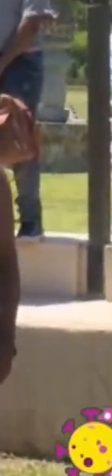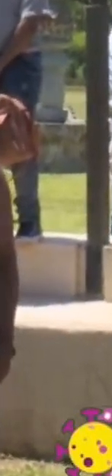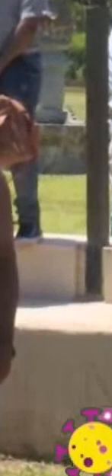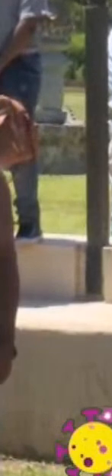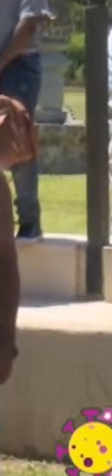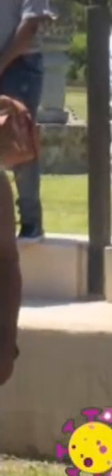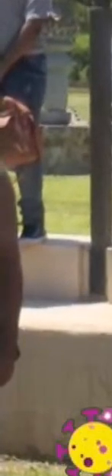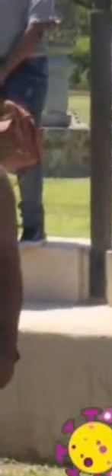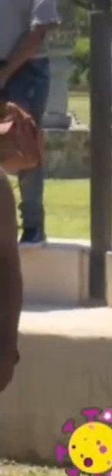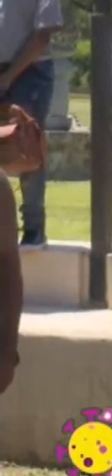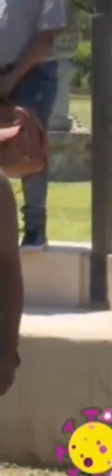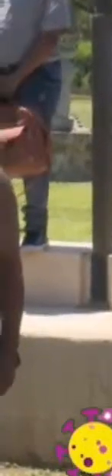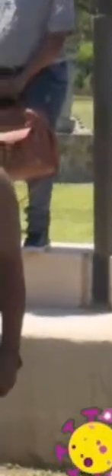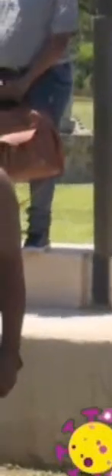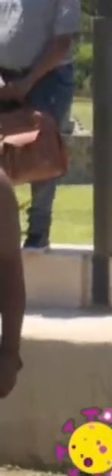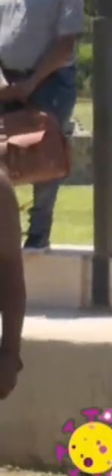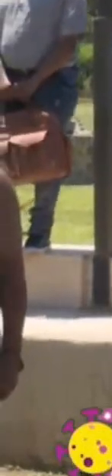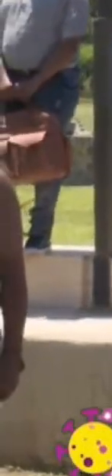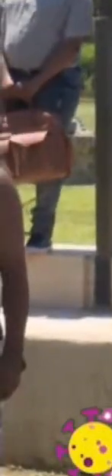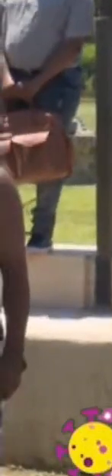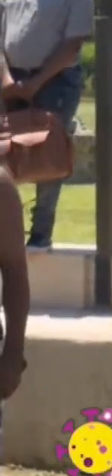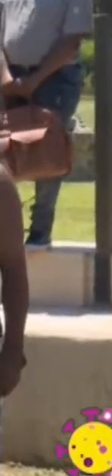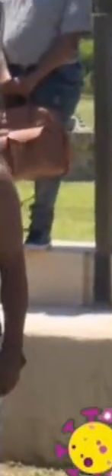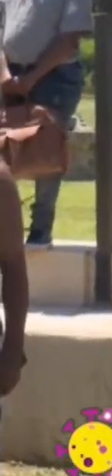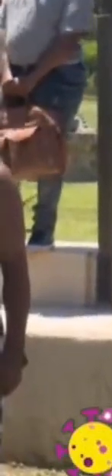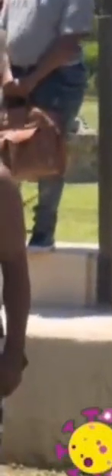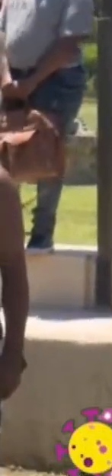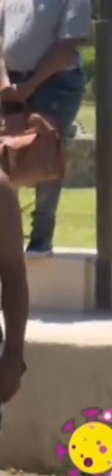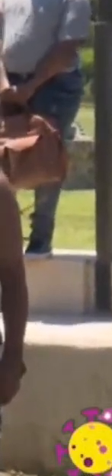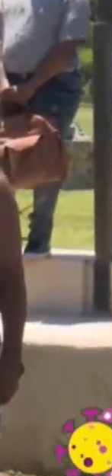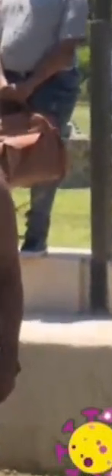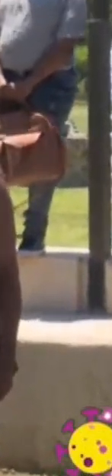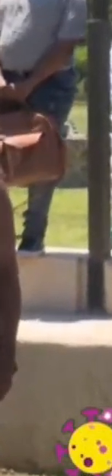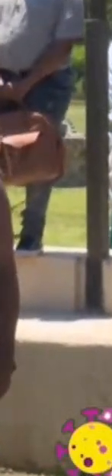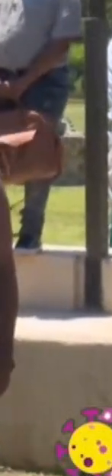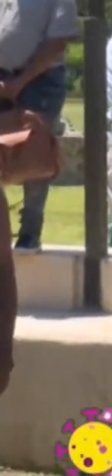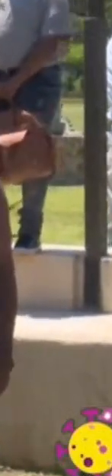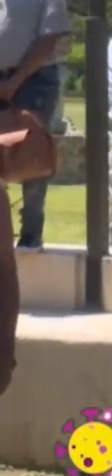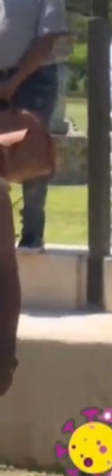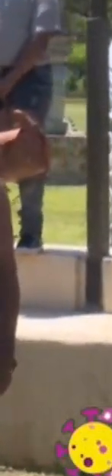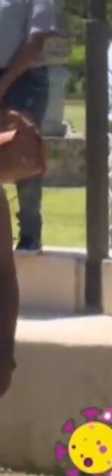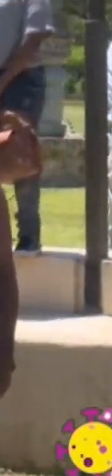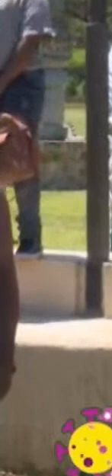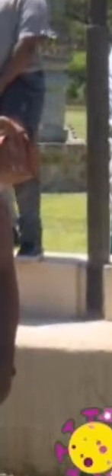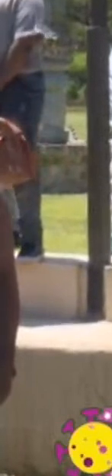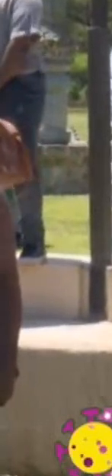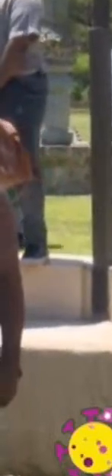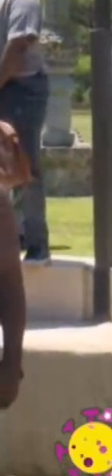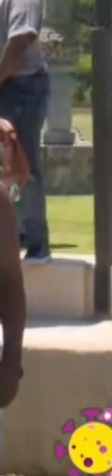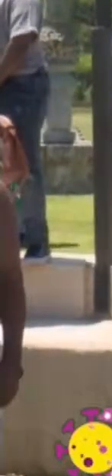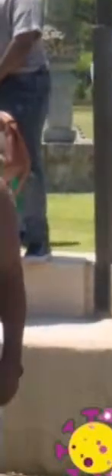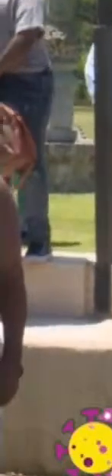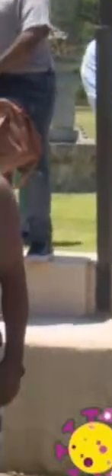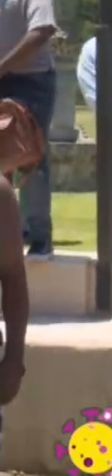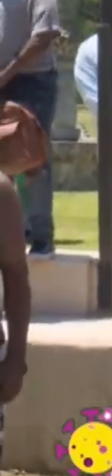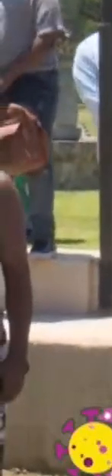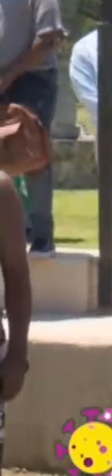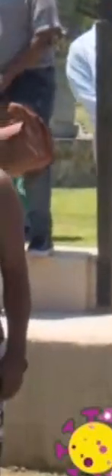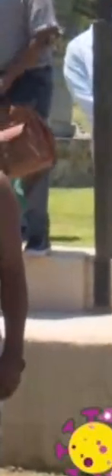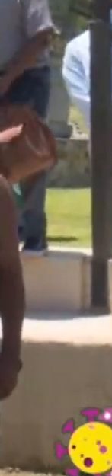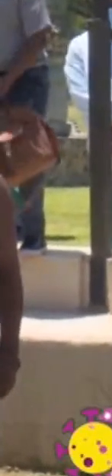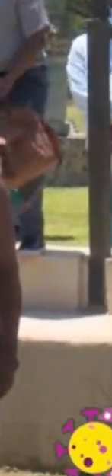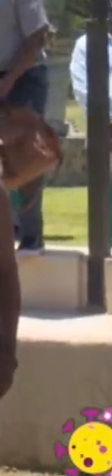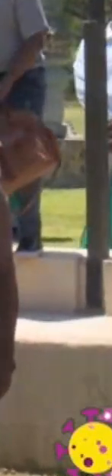lengakwenda ngiyintatheli kwenta siqiniseko sokuthi ngiphila nabo abawutholi kemkhuhlane we-COVID-19 for a